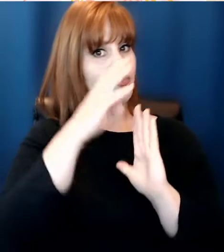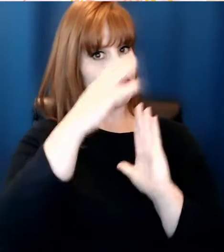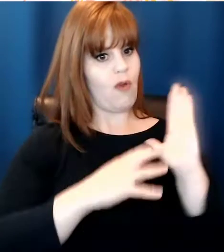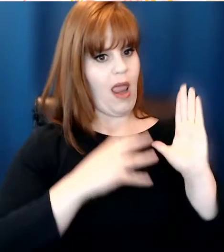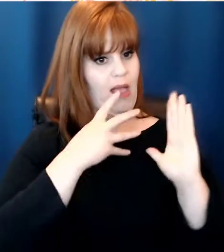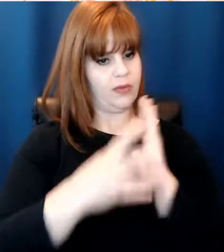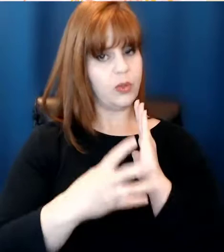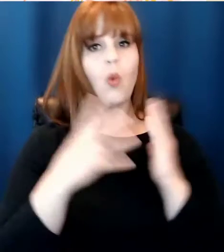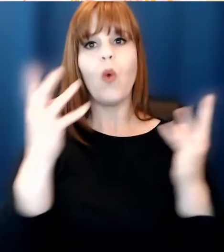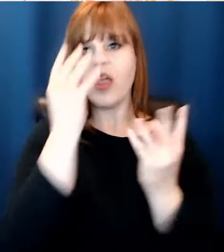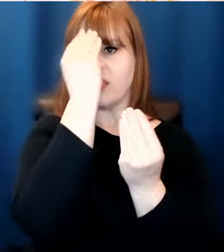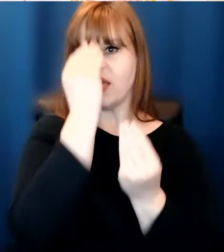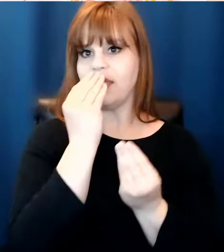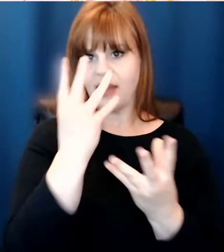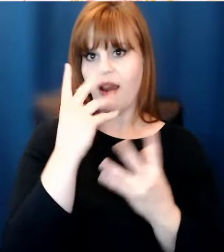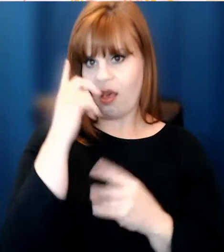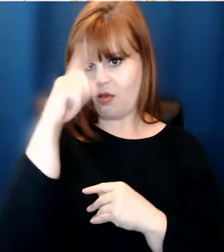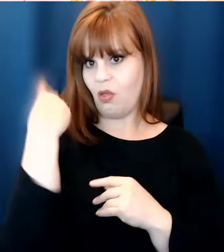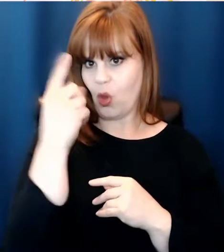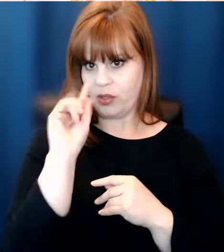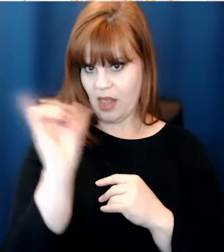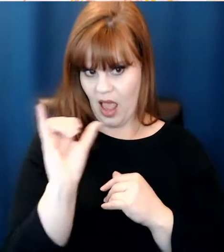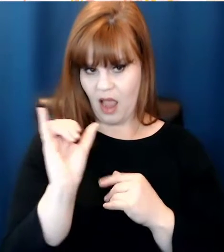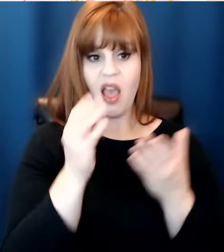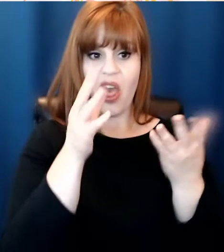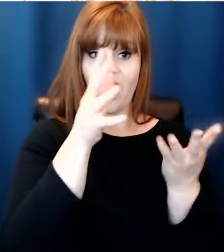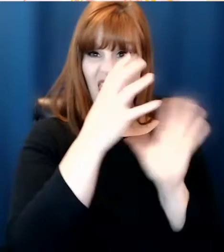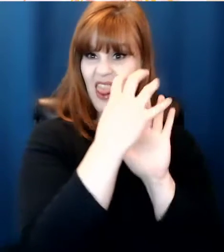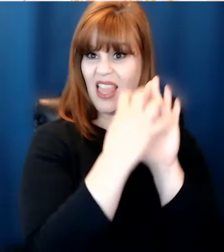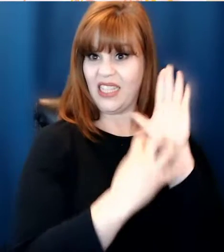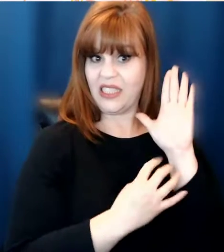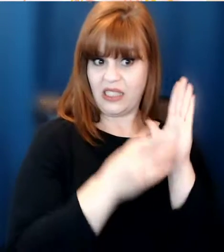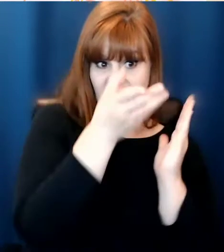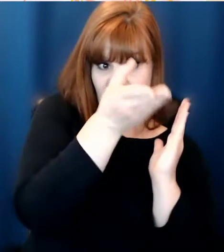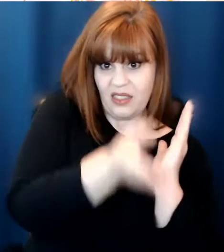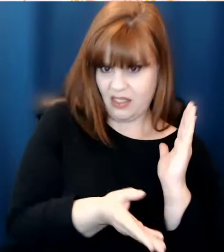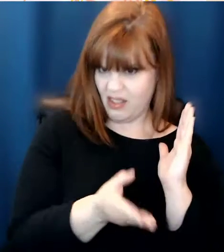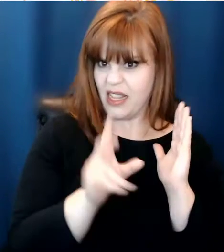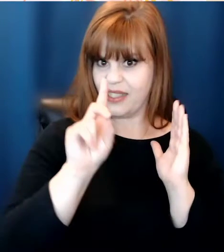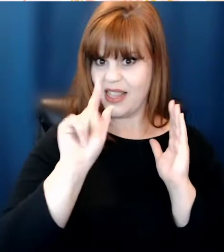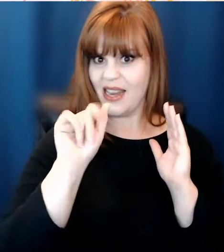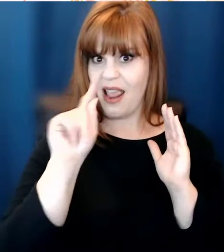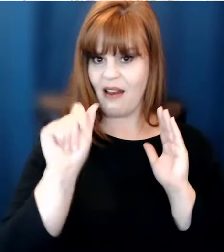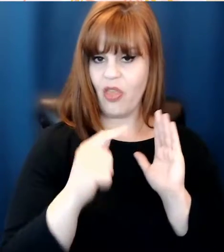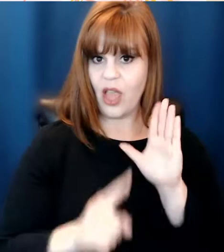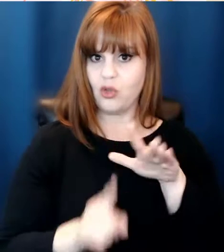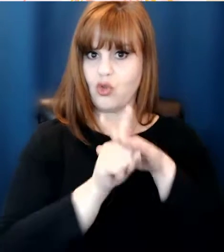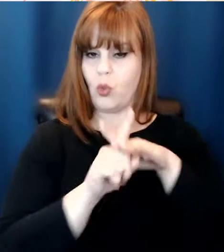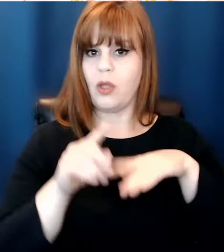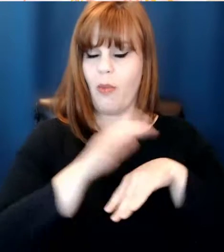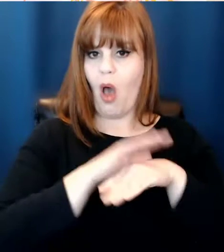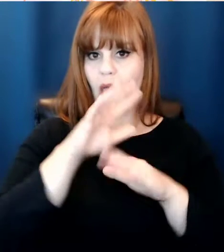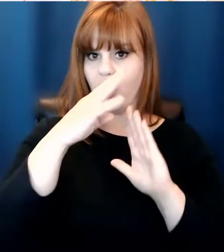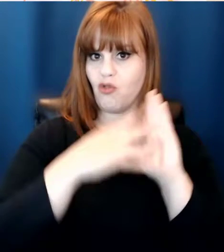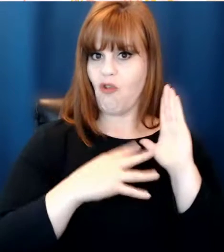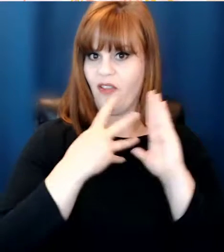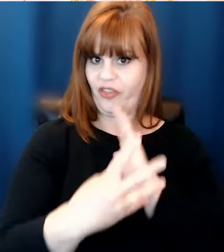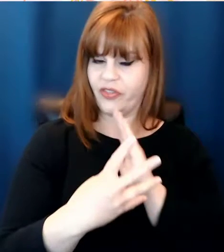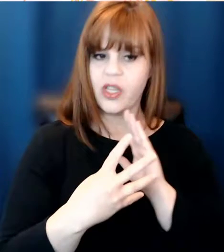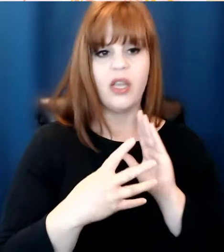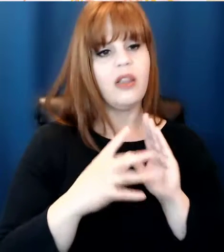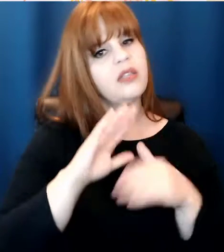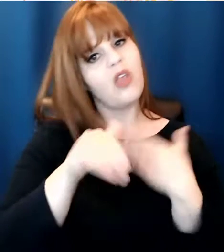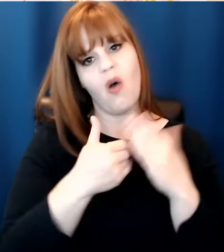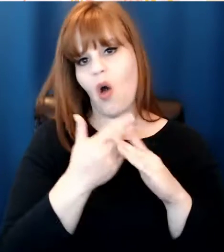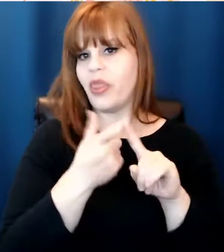what this data looks like, but this is the data which is showing up on the graphs. And this is from